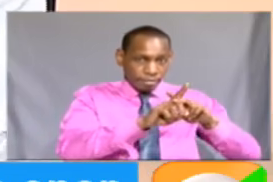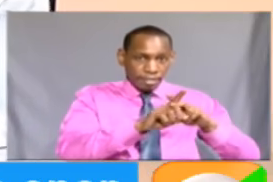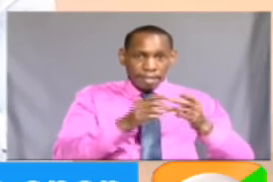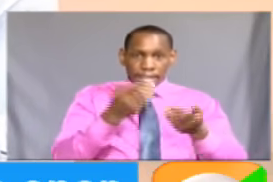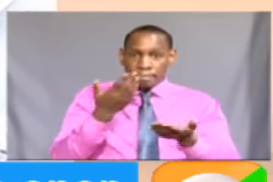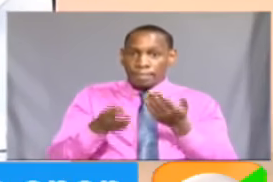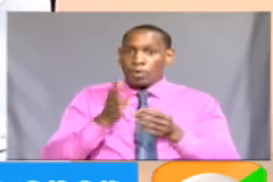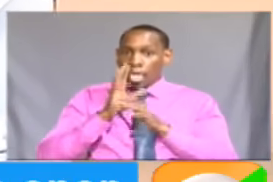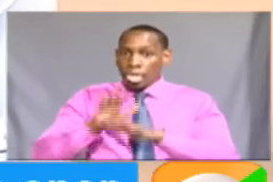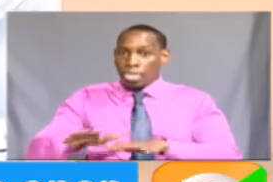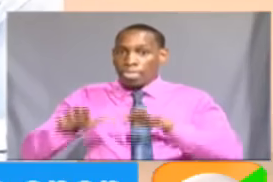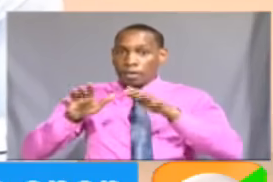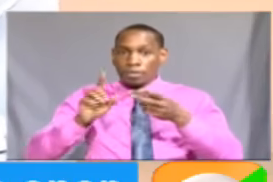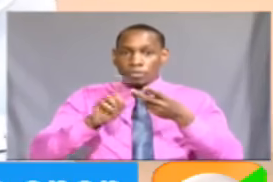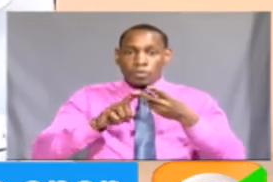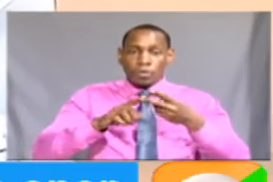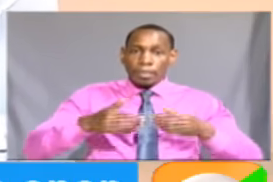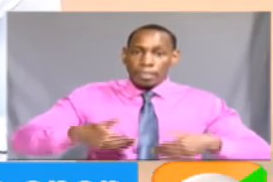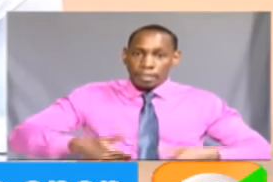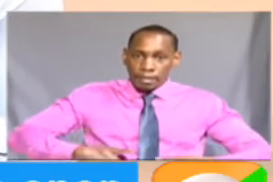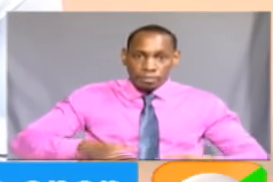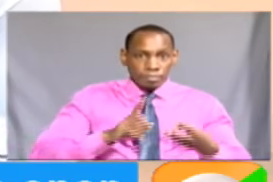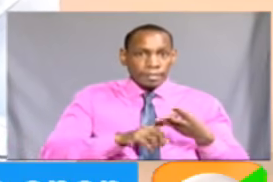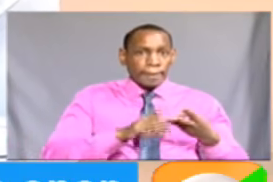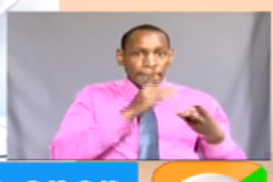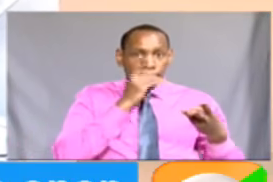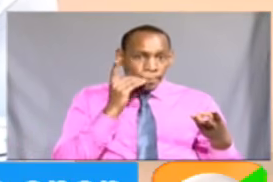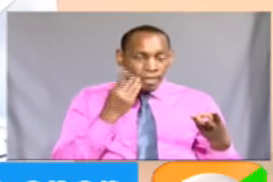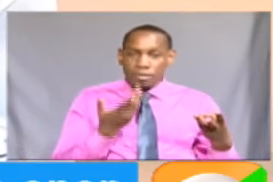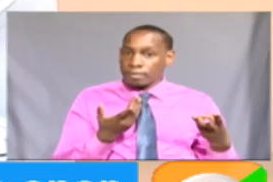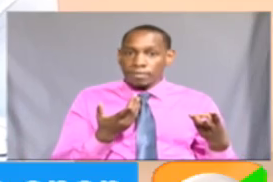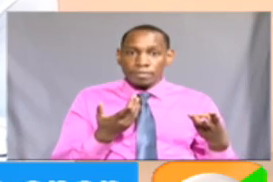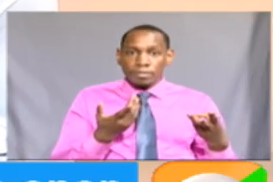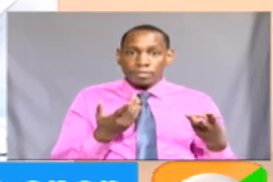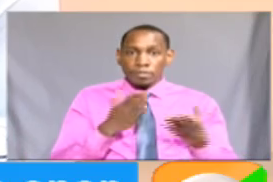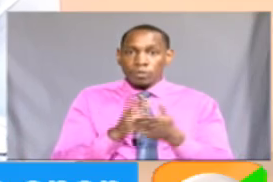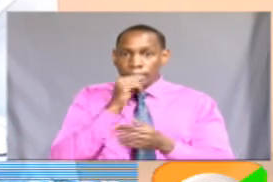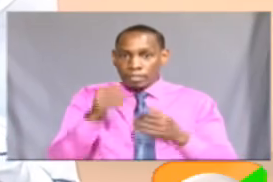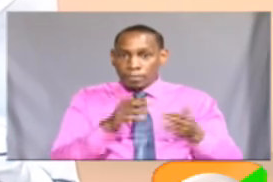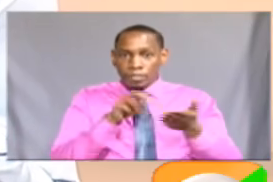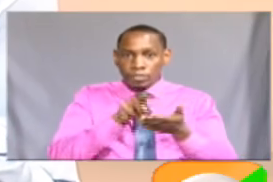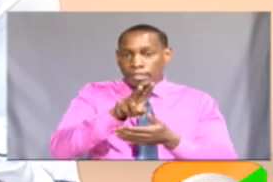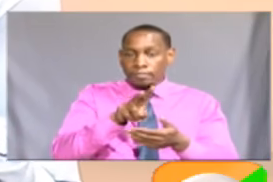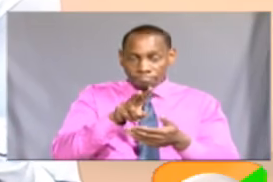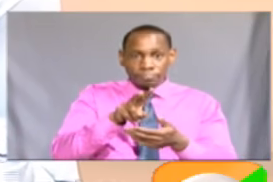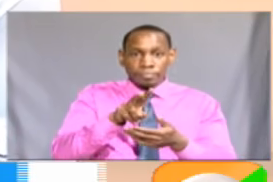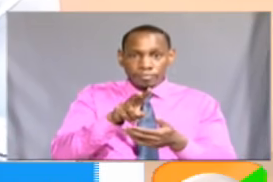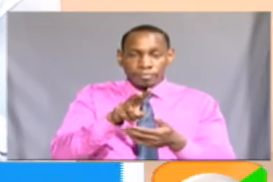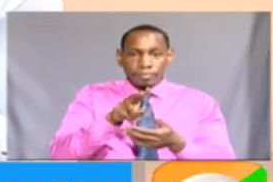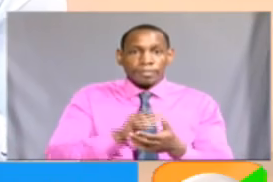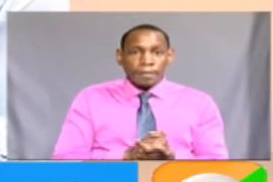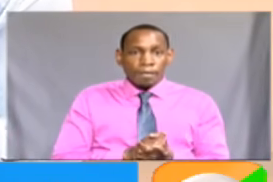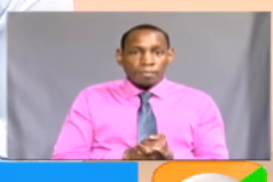it's floods, hunger, famine. They just missed the opportunity with the locust, but it's too early to say